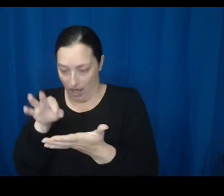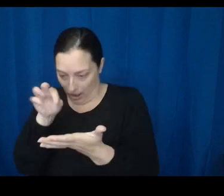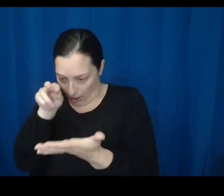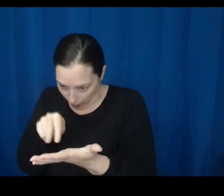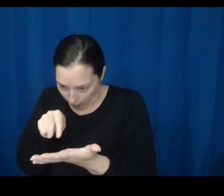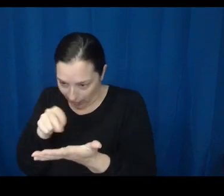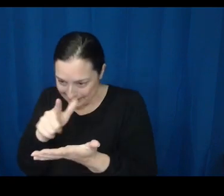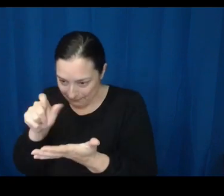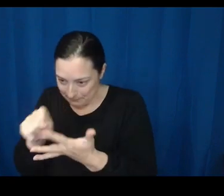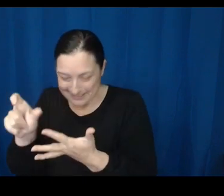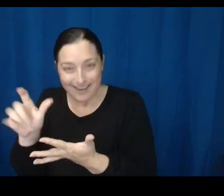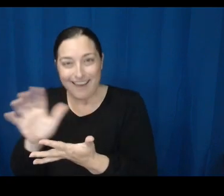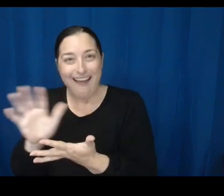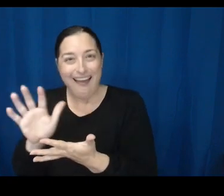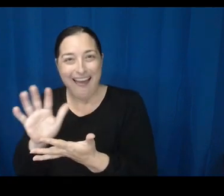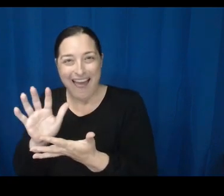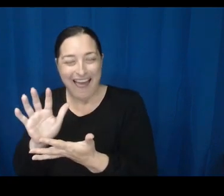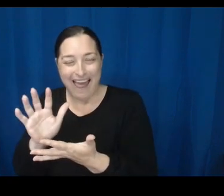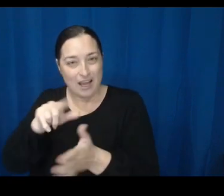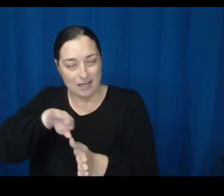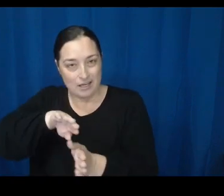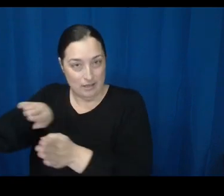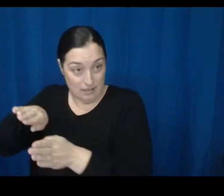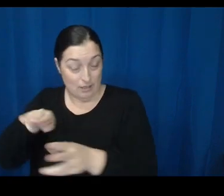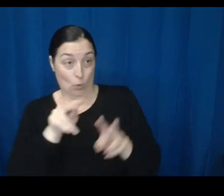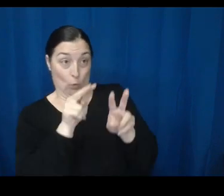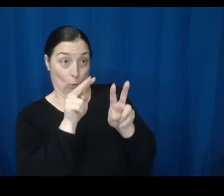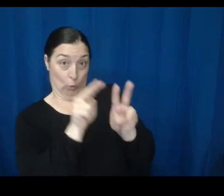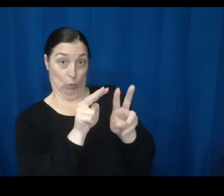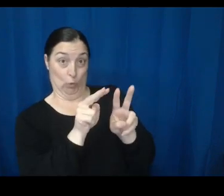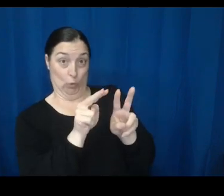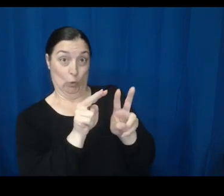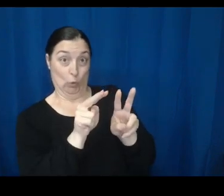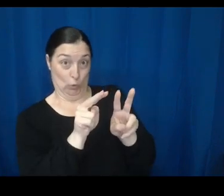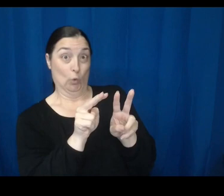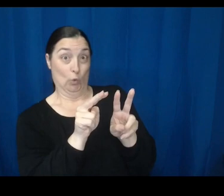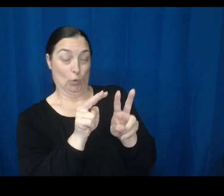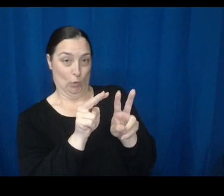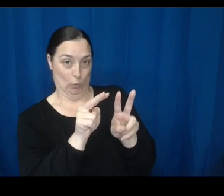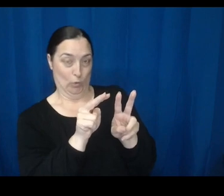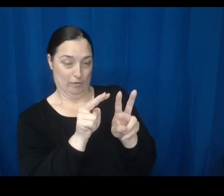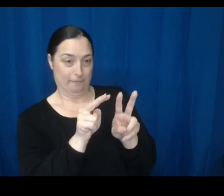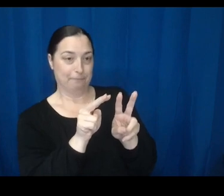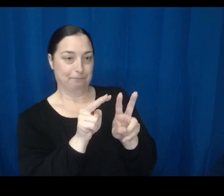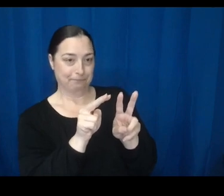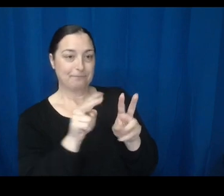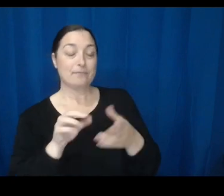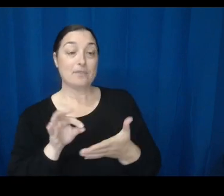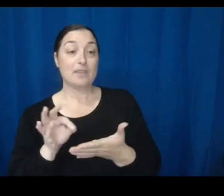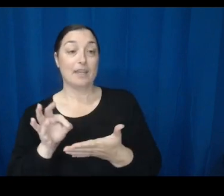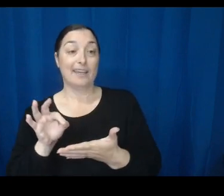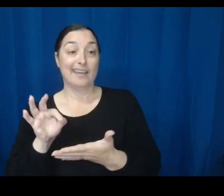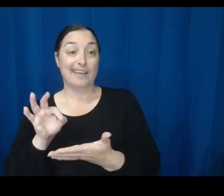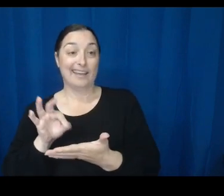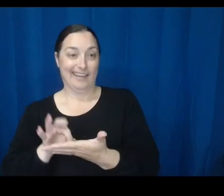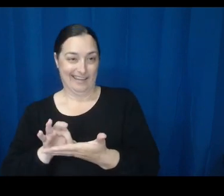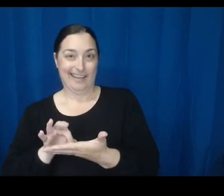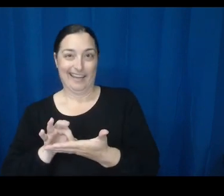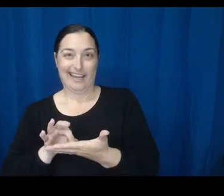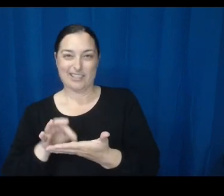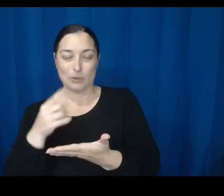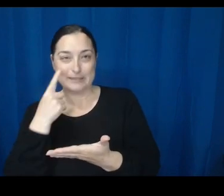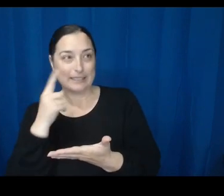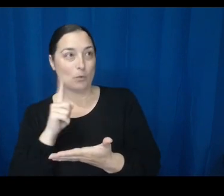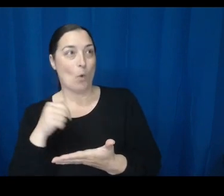looking, and the drawn mark is going to record or document the acuity of our